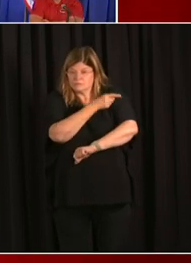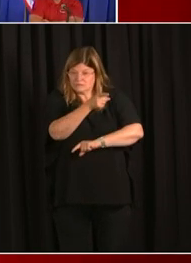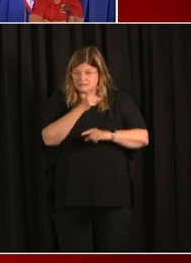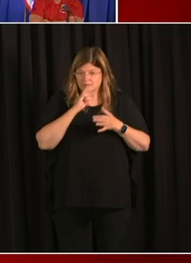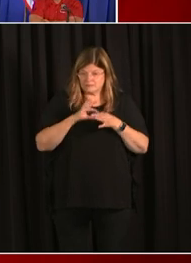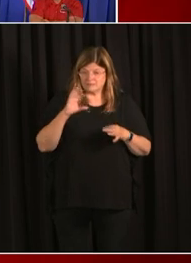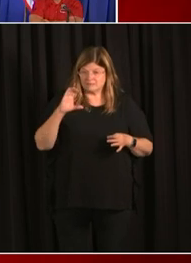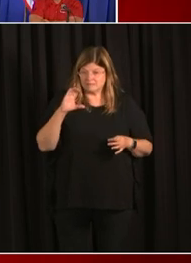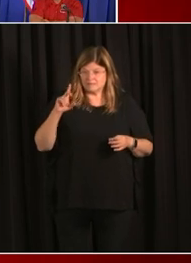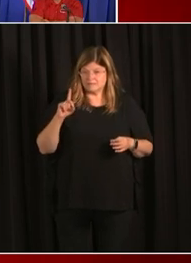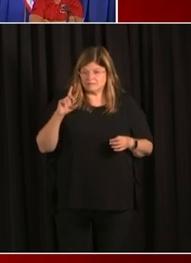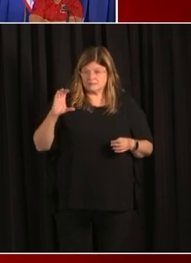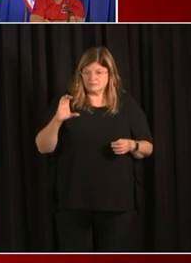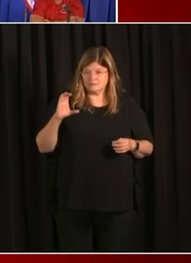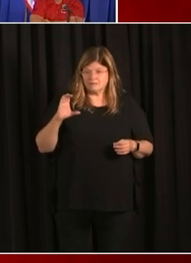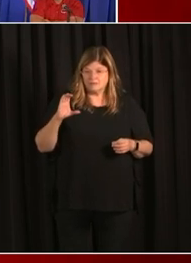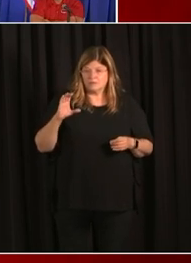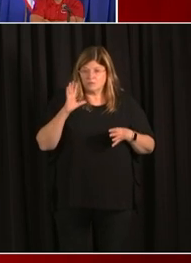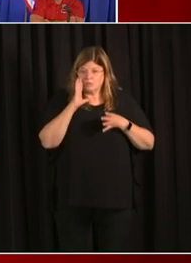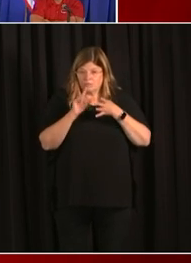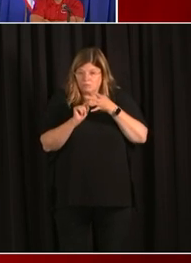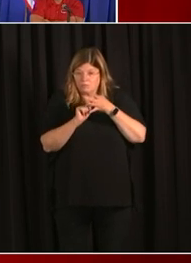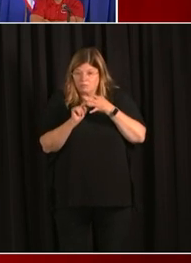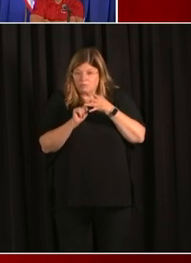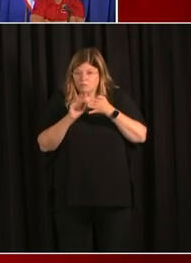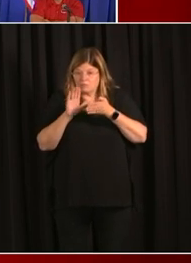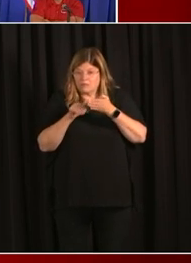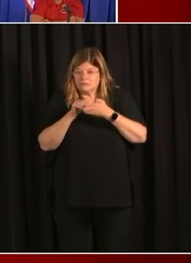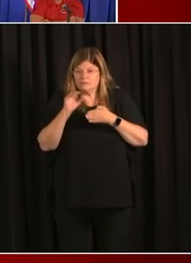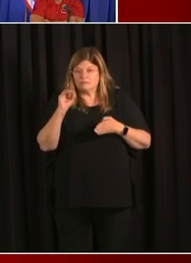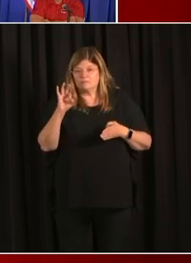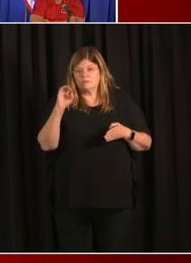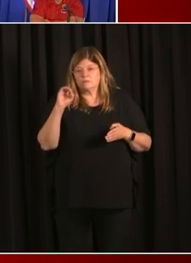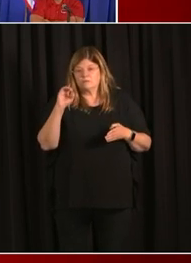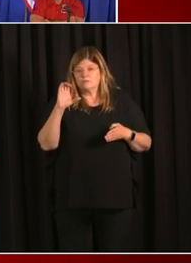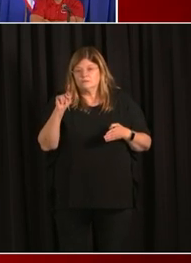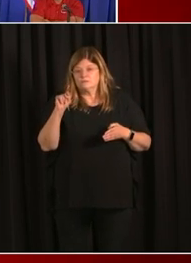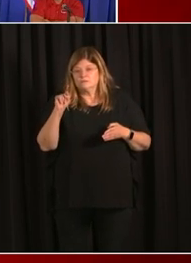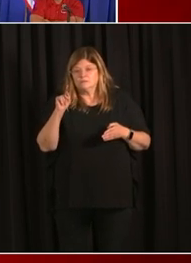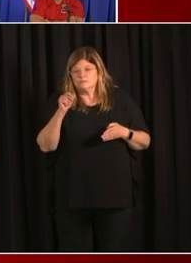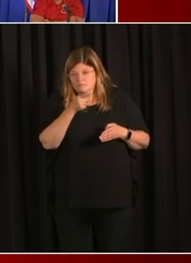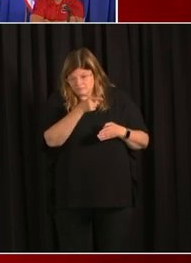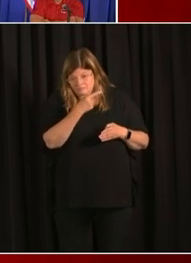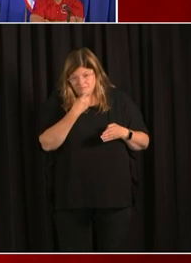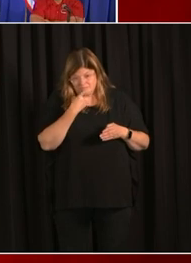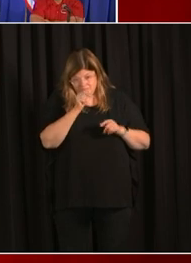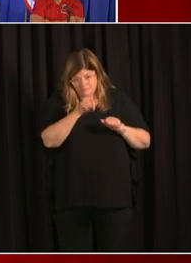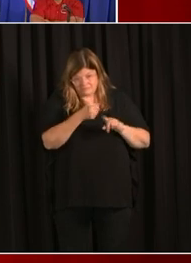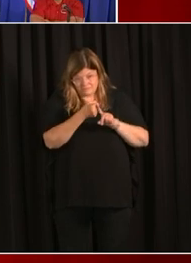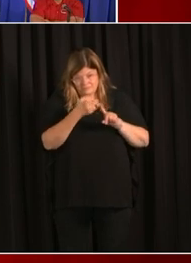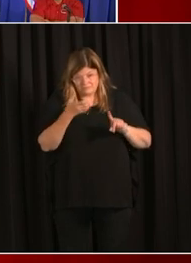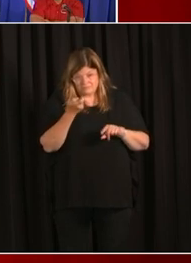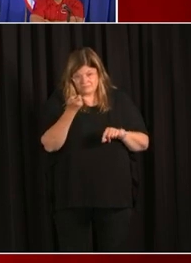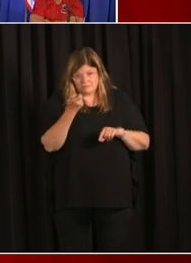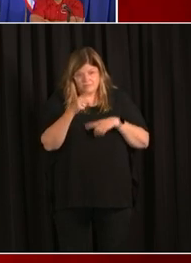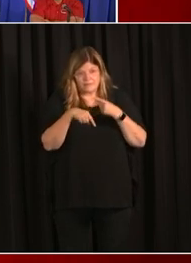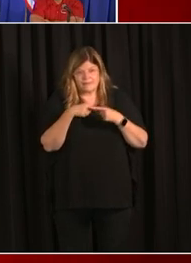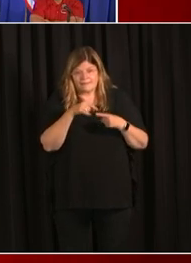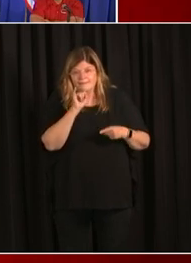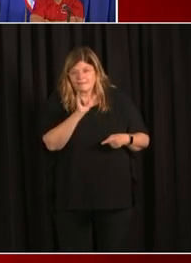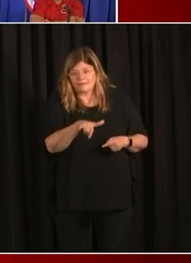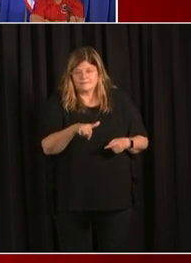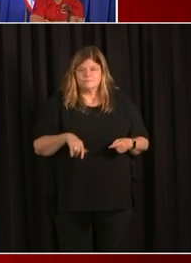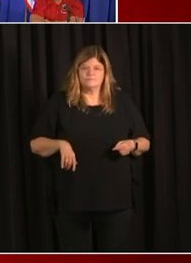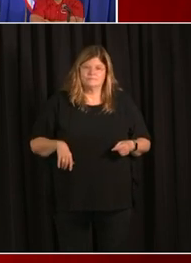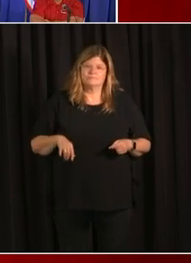some indication of mid-October as a date for something. Can you tell us about that? And when could first these high priority